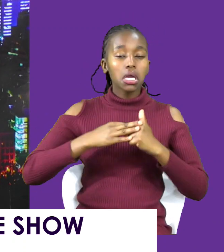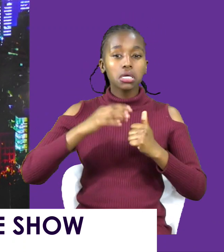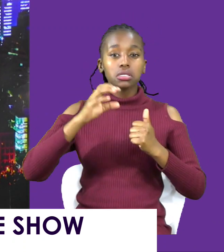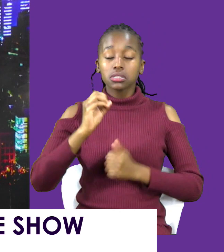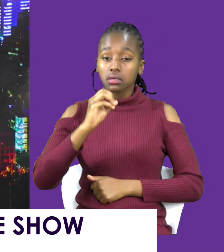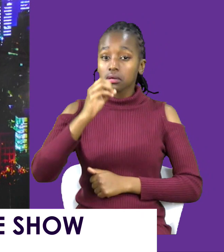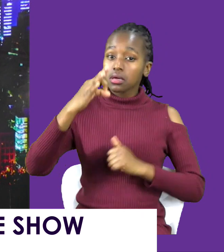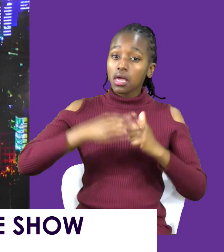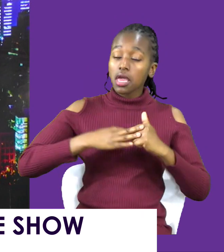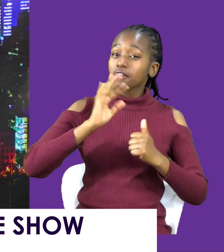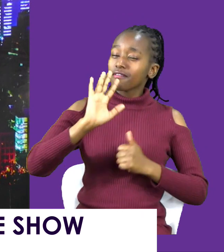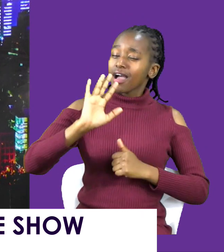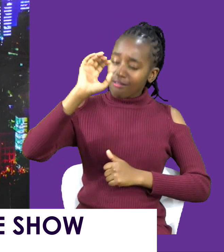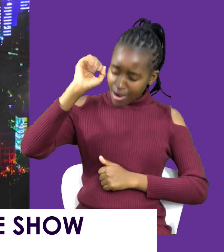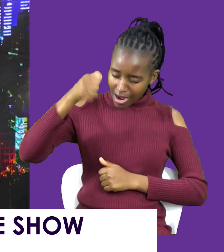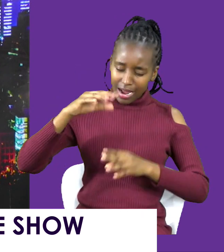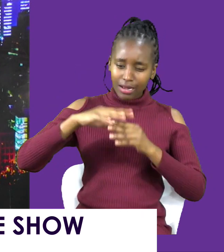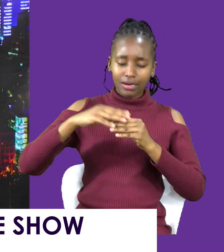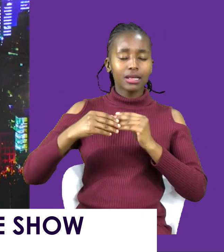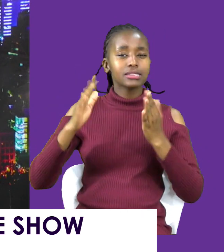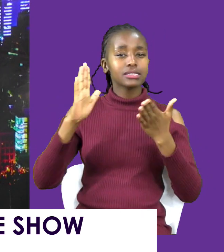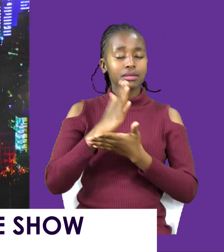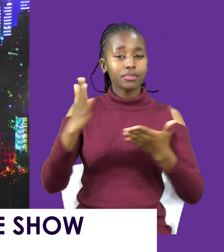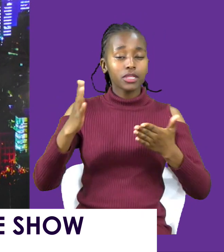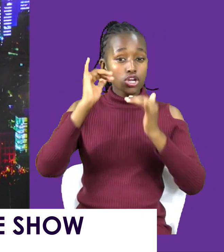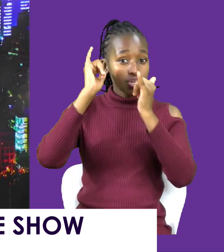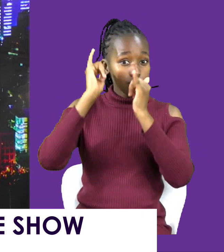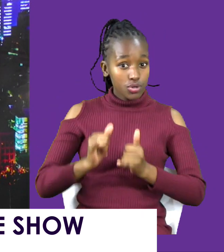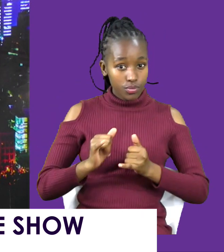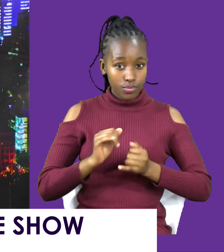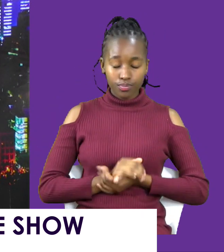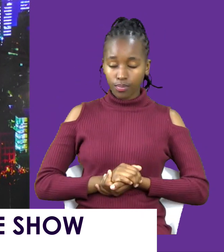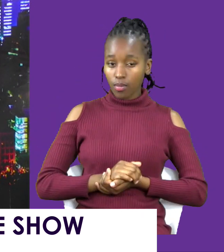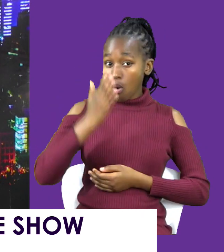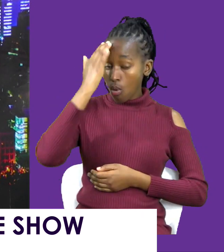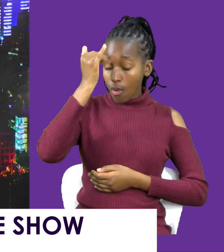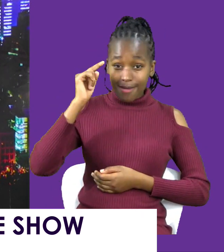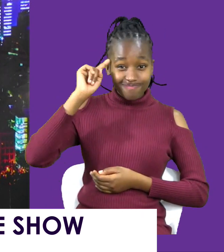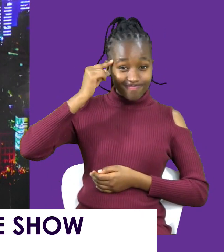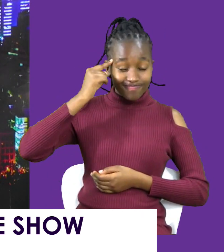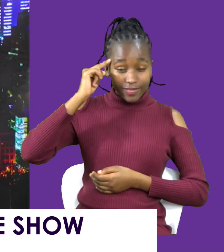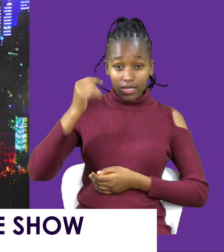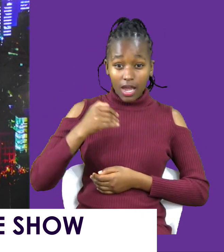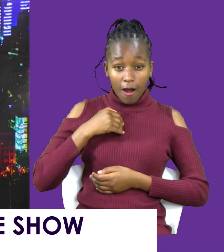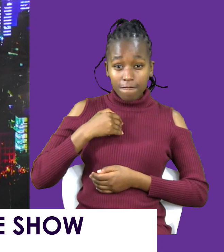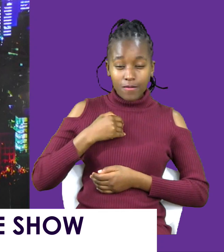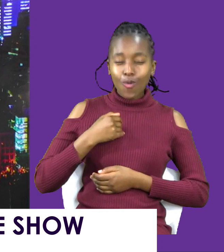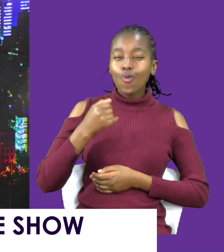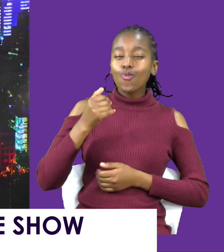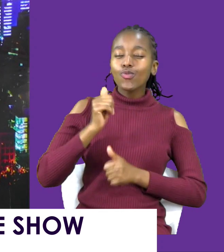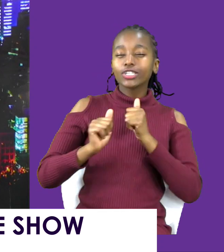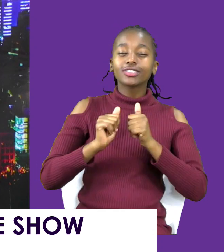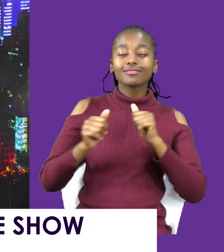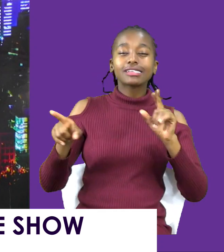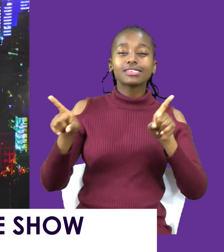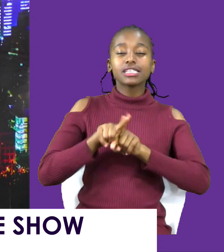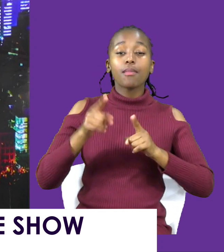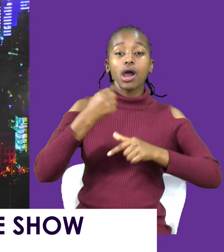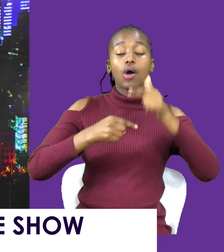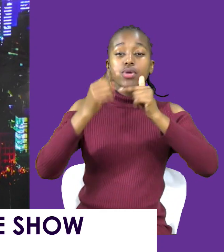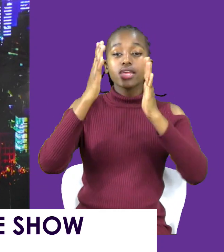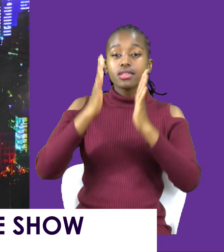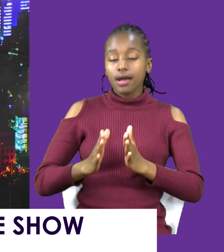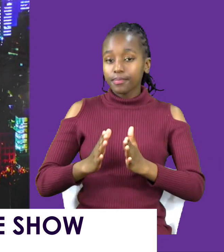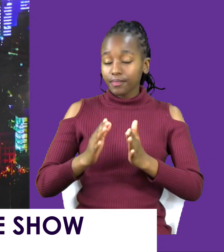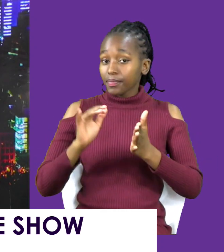create a legacy because you have a mind that is the mind of a winner. Win the battle of the mind. That is why I'm talking